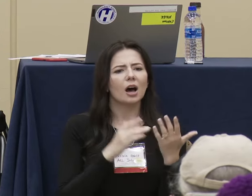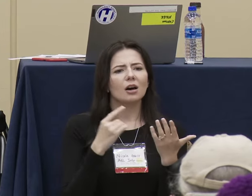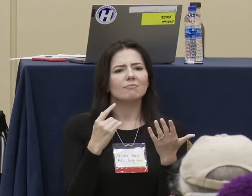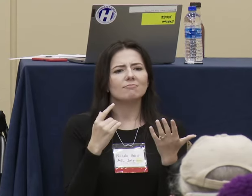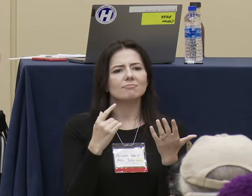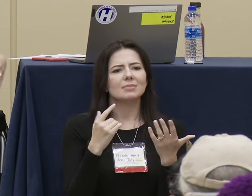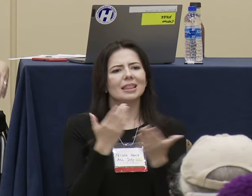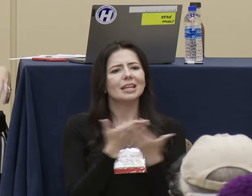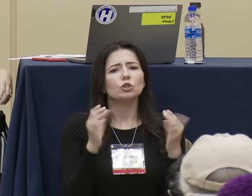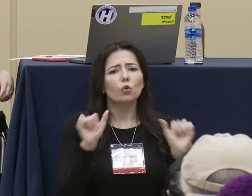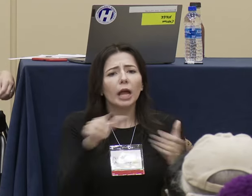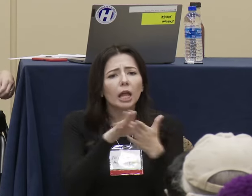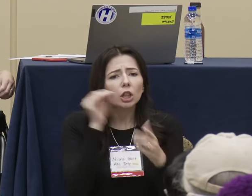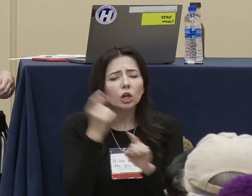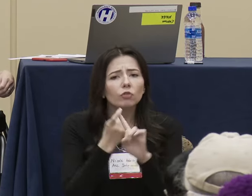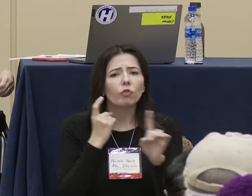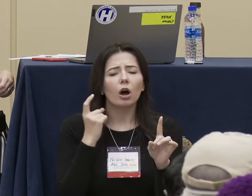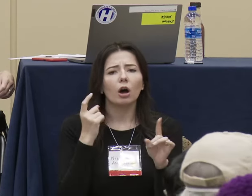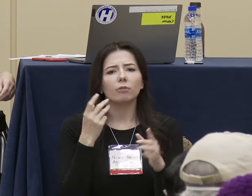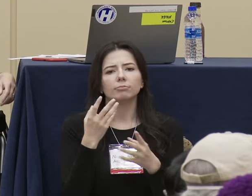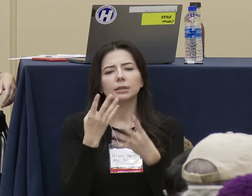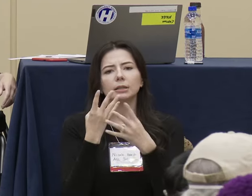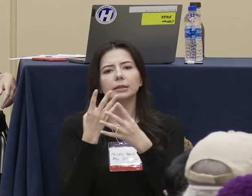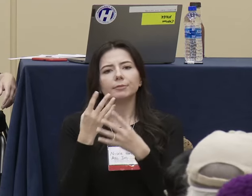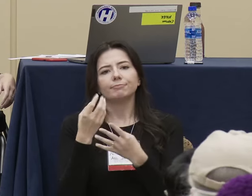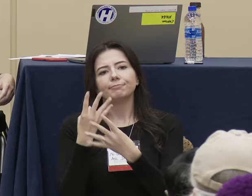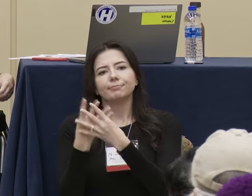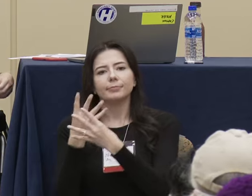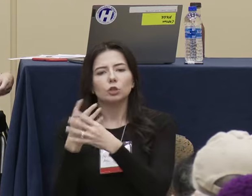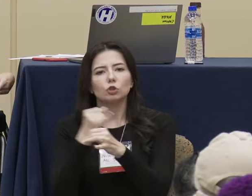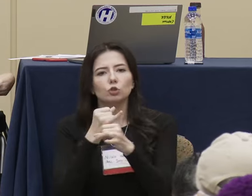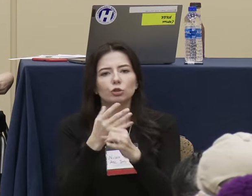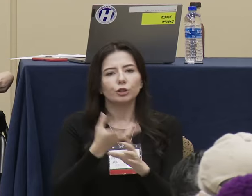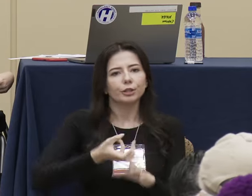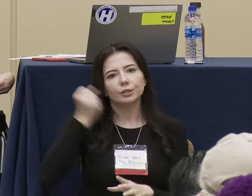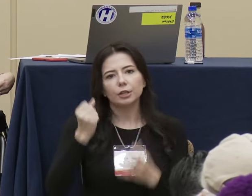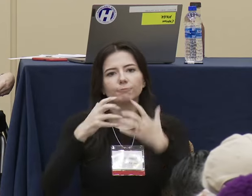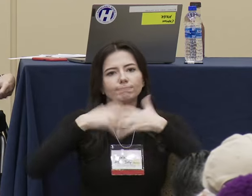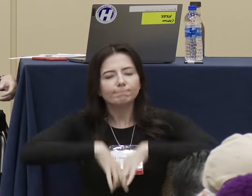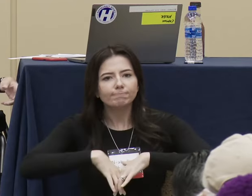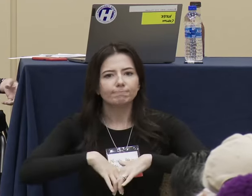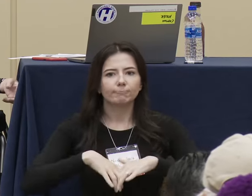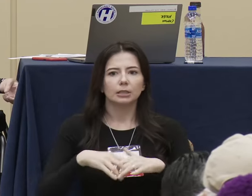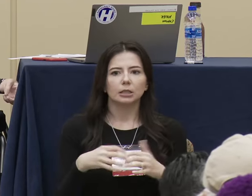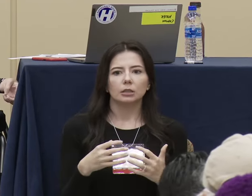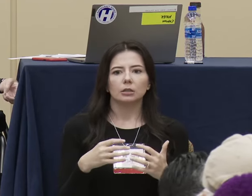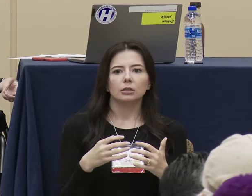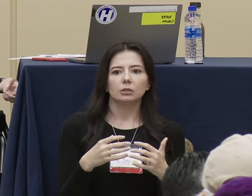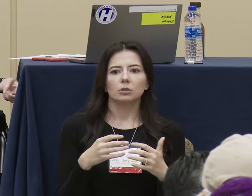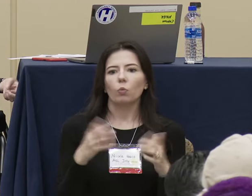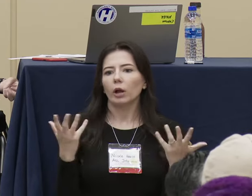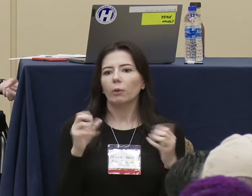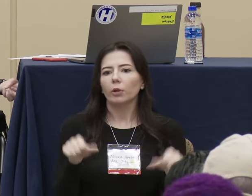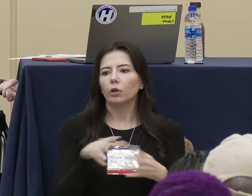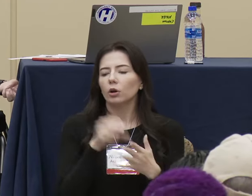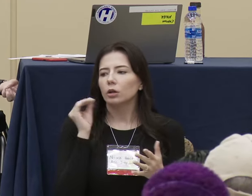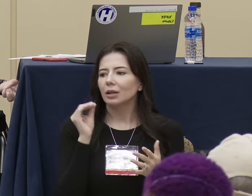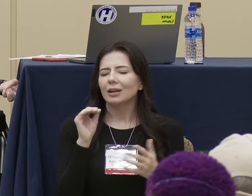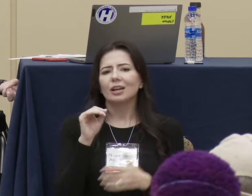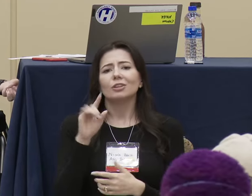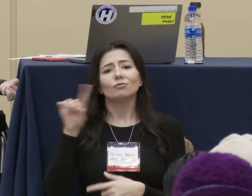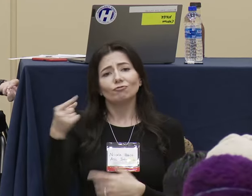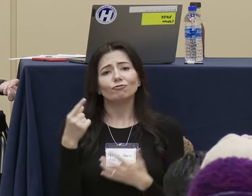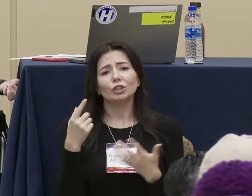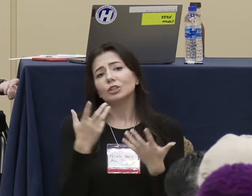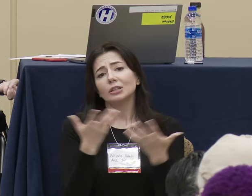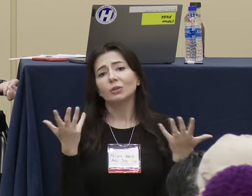from deinstitutionalization about abolition specifically? So first of all is a lesson, I think, which is really